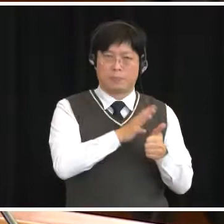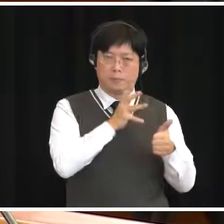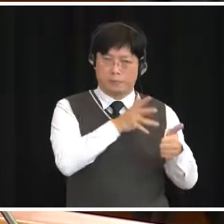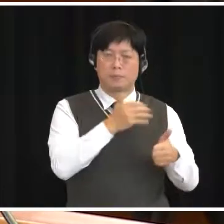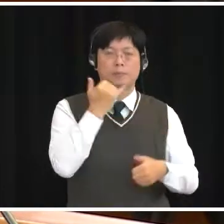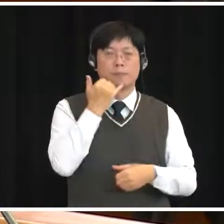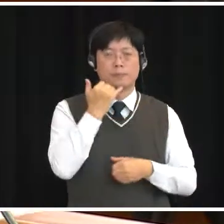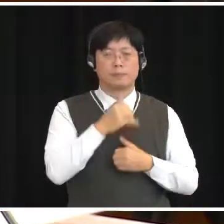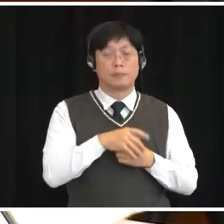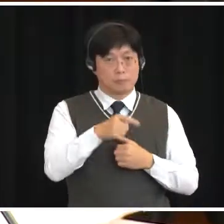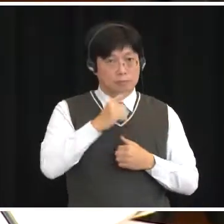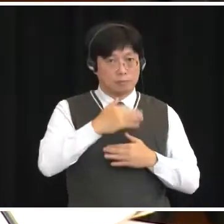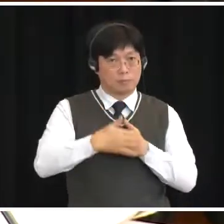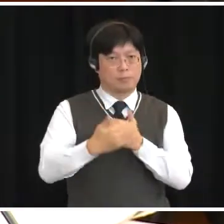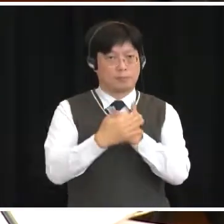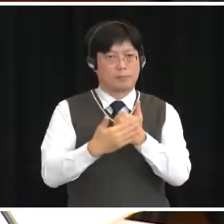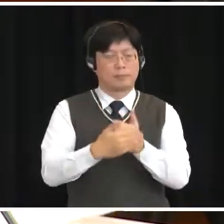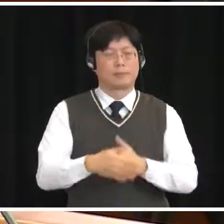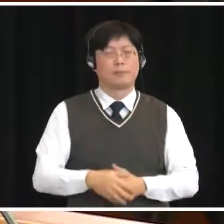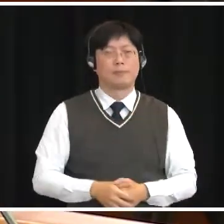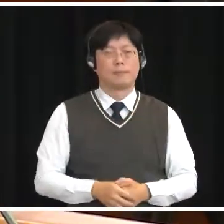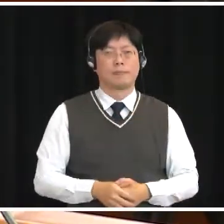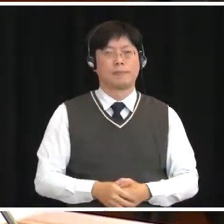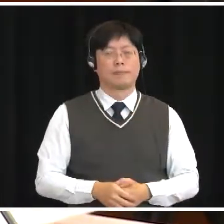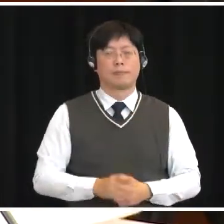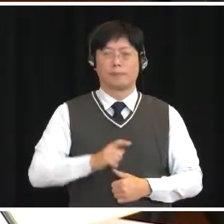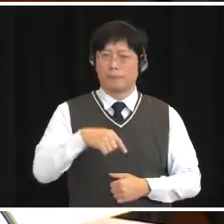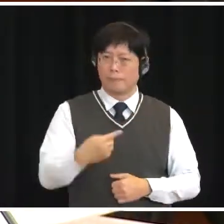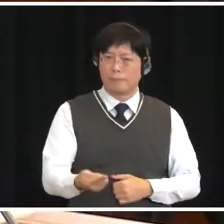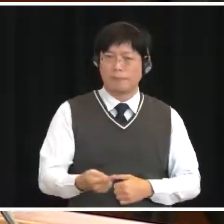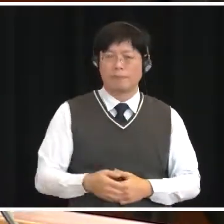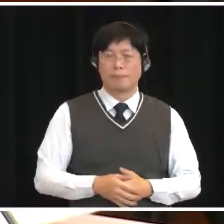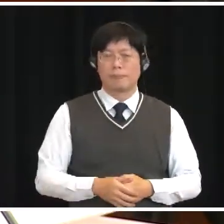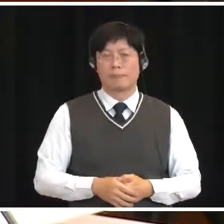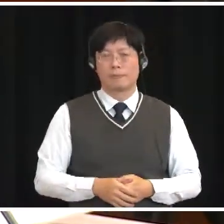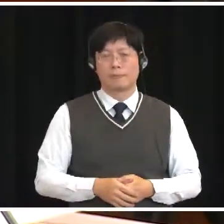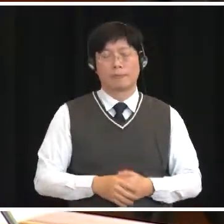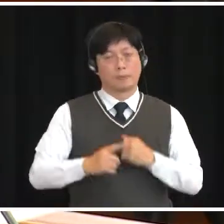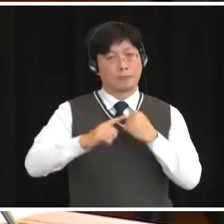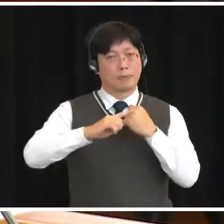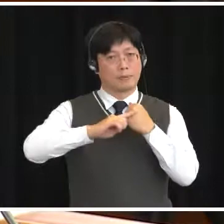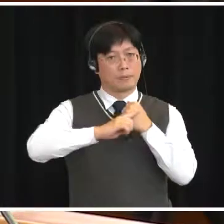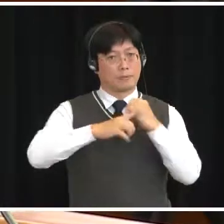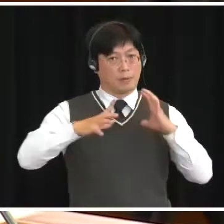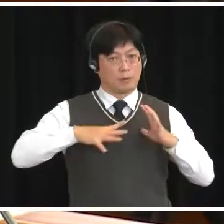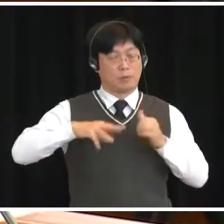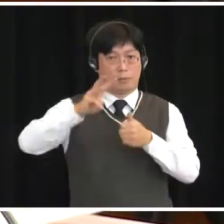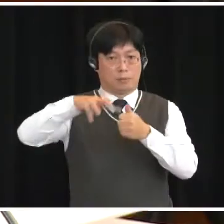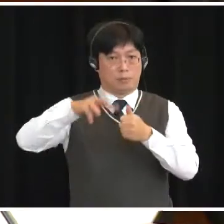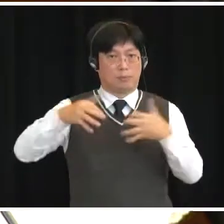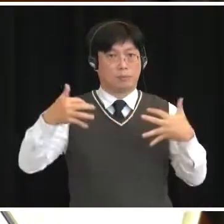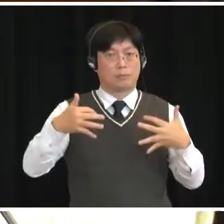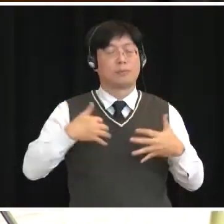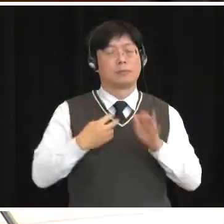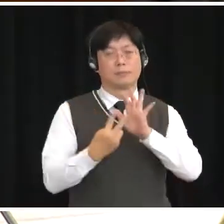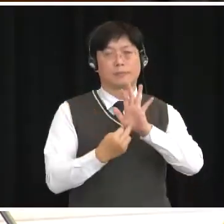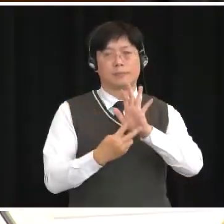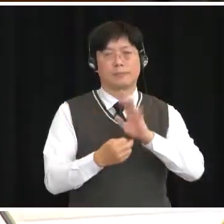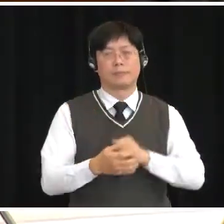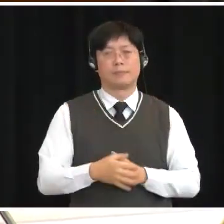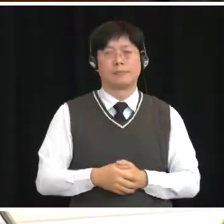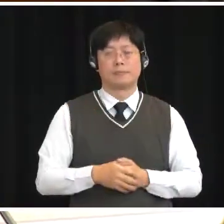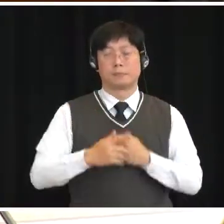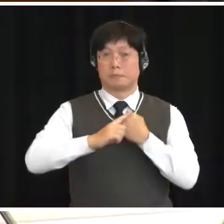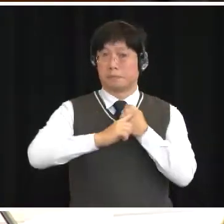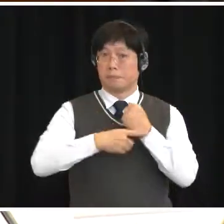professional juvenile investigator to help ask questions. Next, moving on to the training